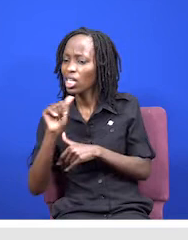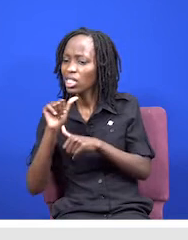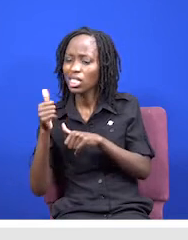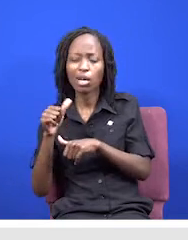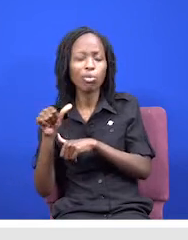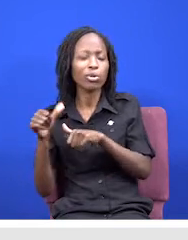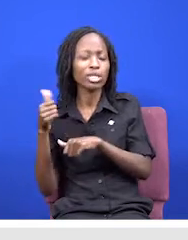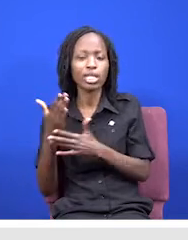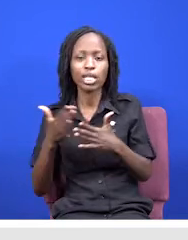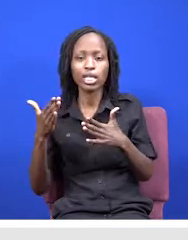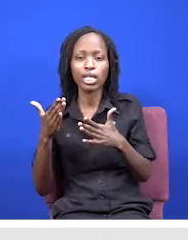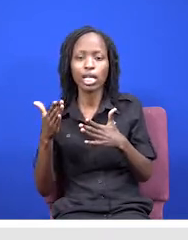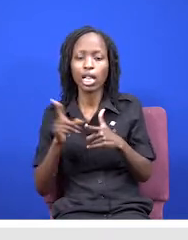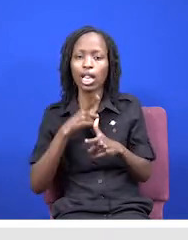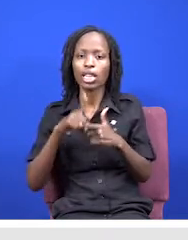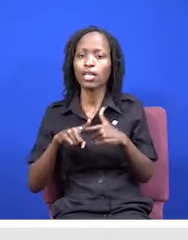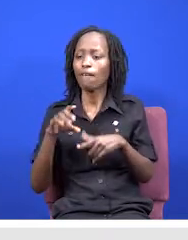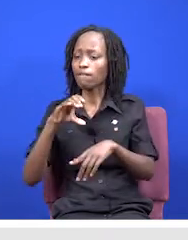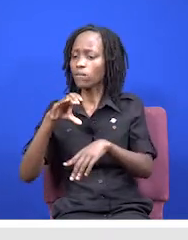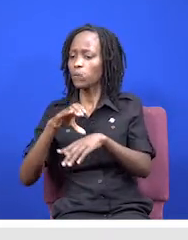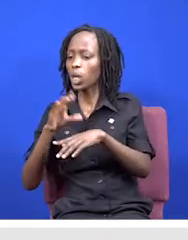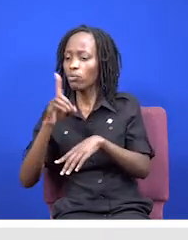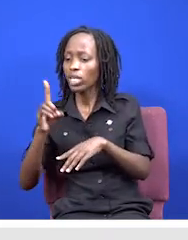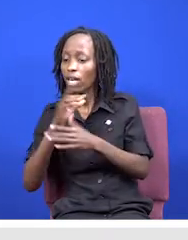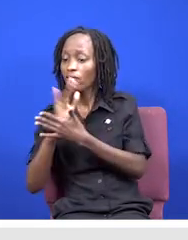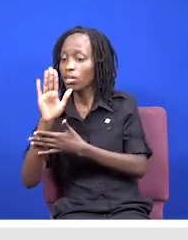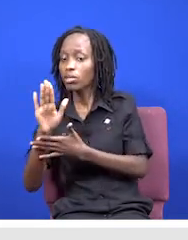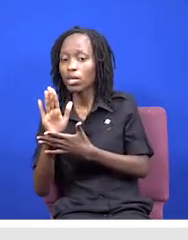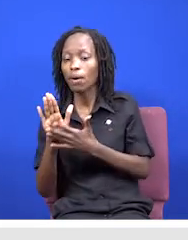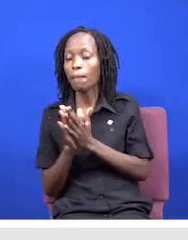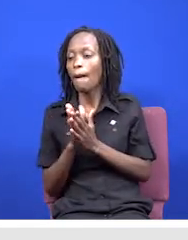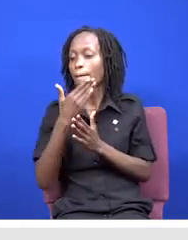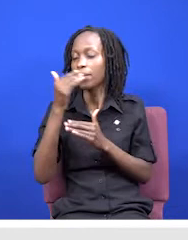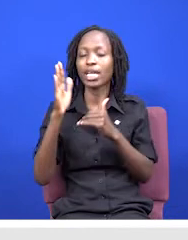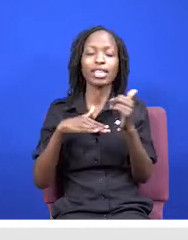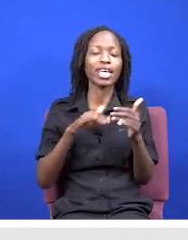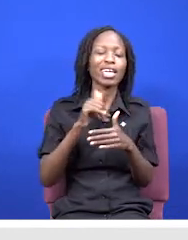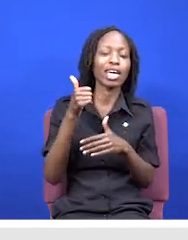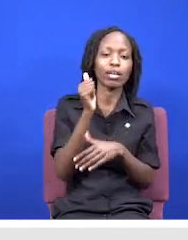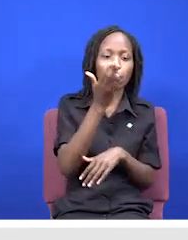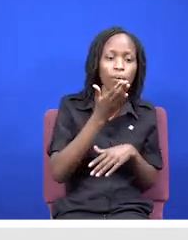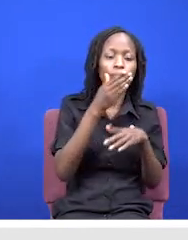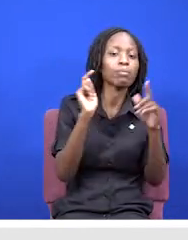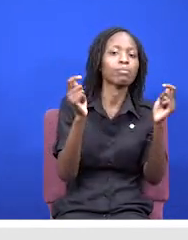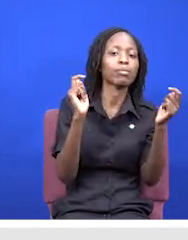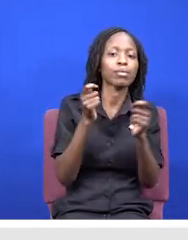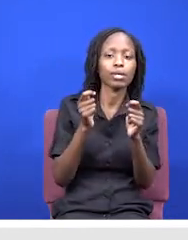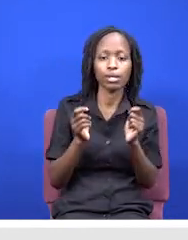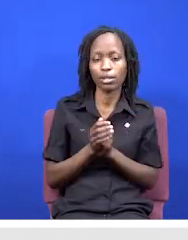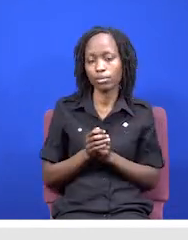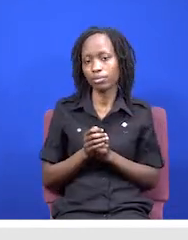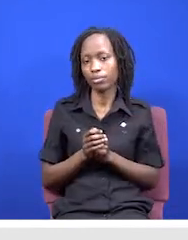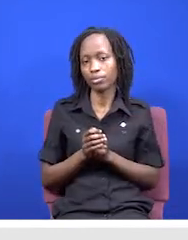requiring wisdom and balanced judgment, he found them 10 times more capable than any of the magicians and enchanters